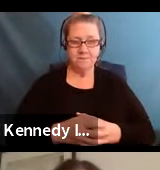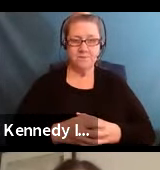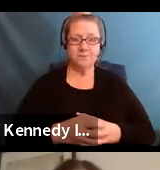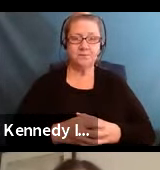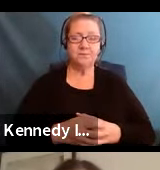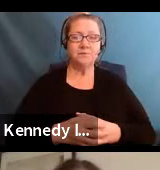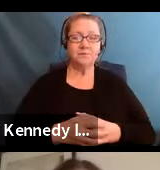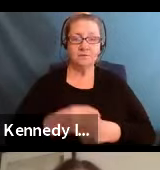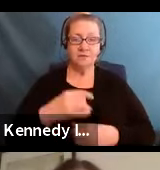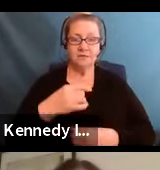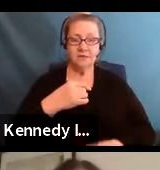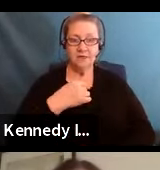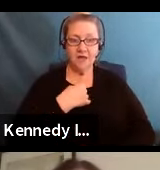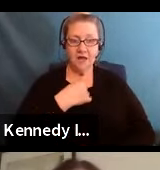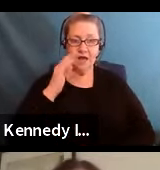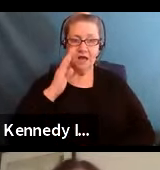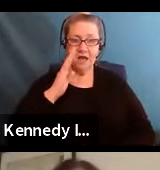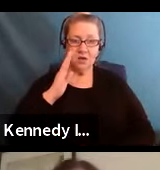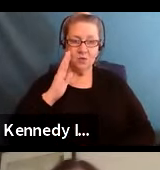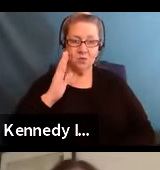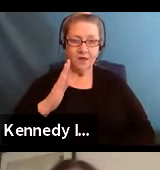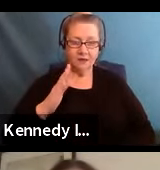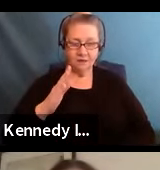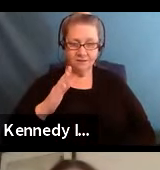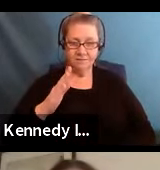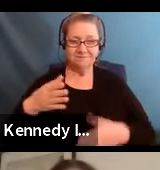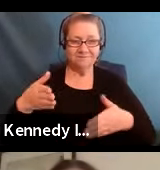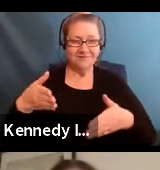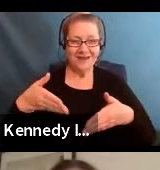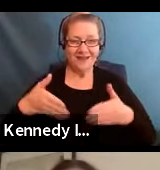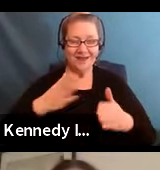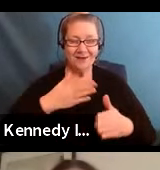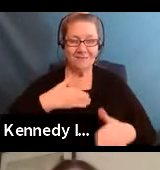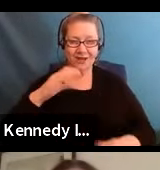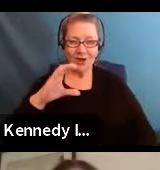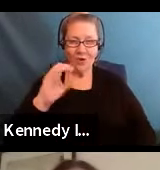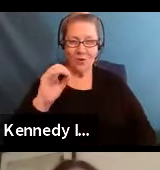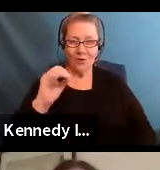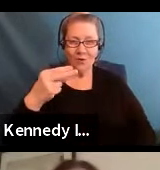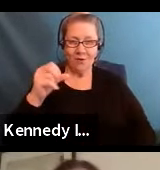so I will allow my co-host today,